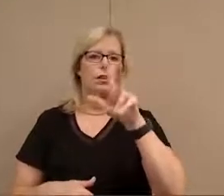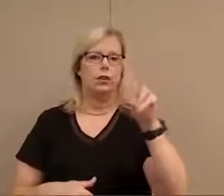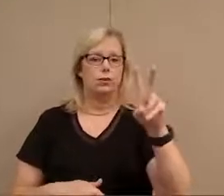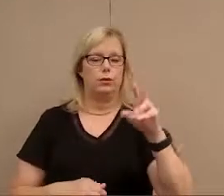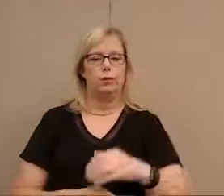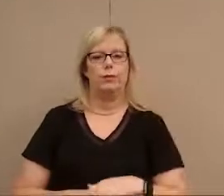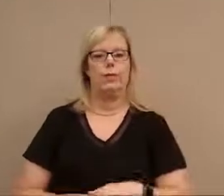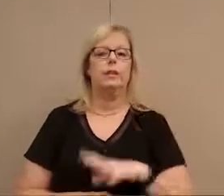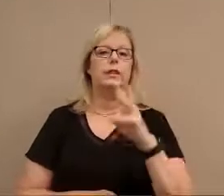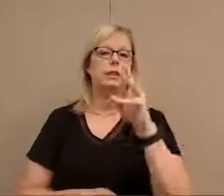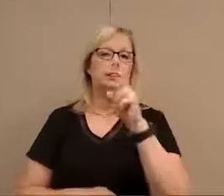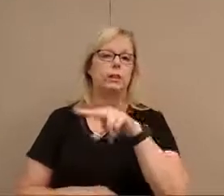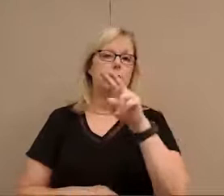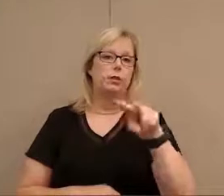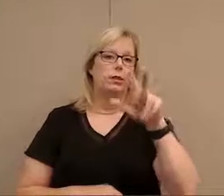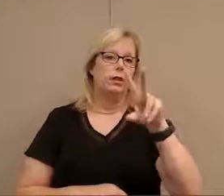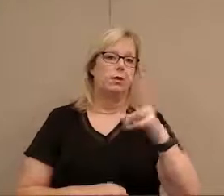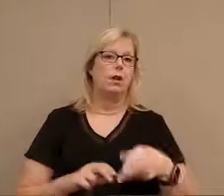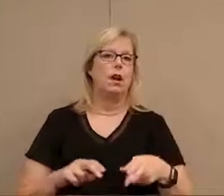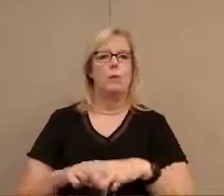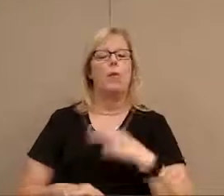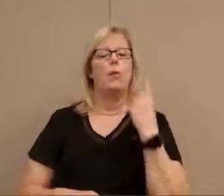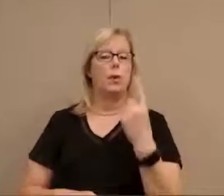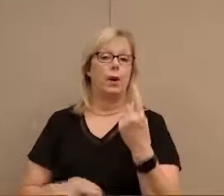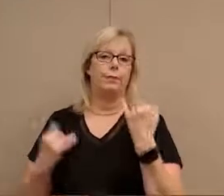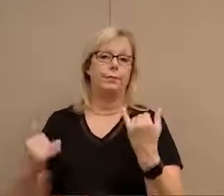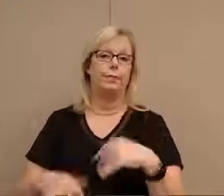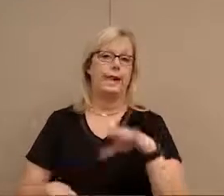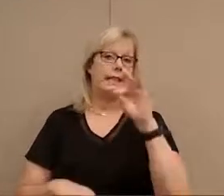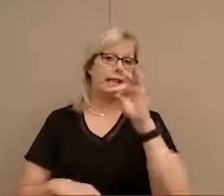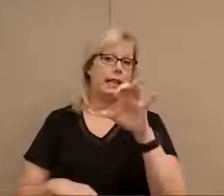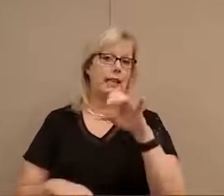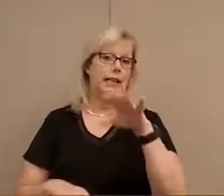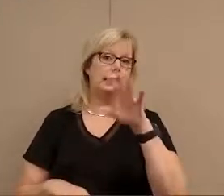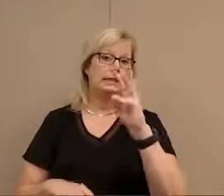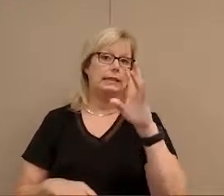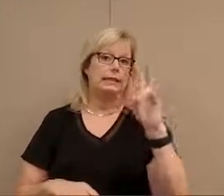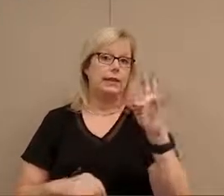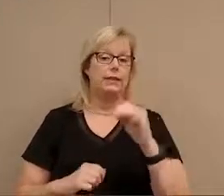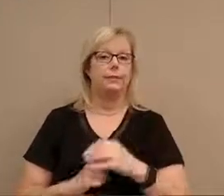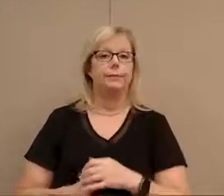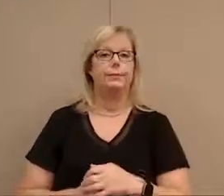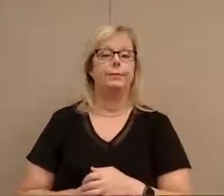3,532. 62232 up 1 to 967.